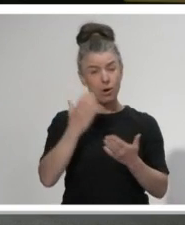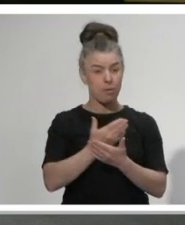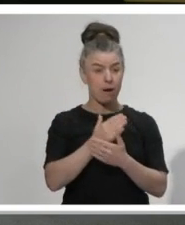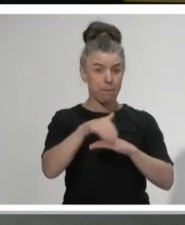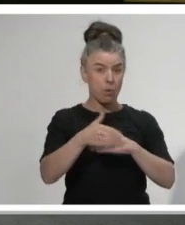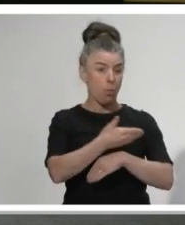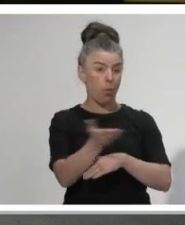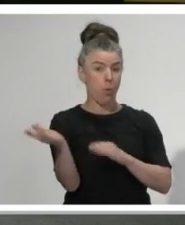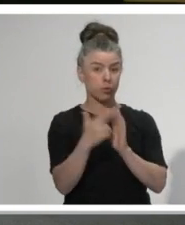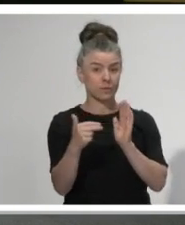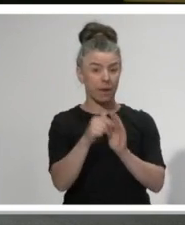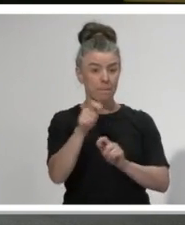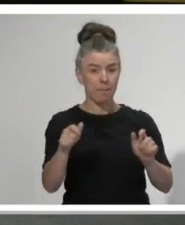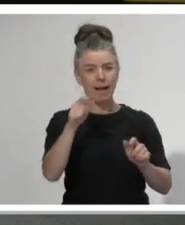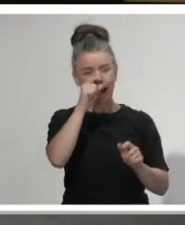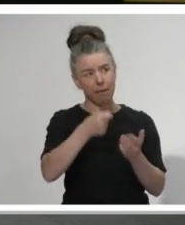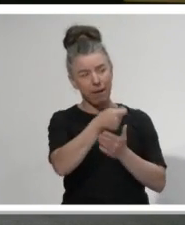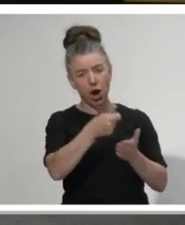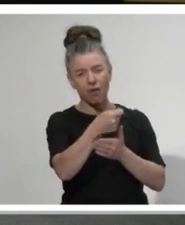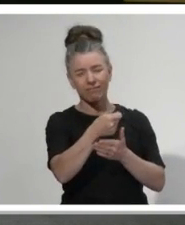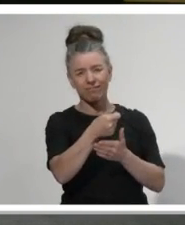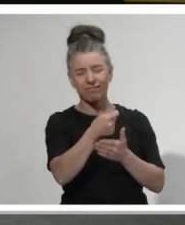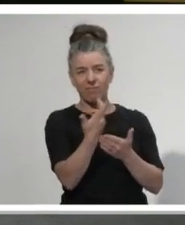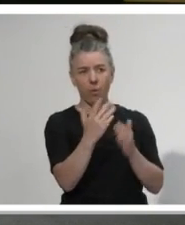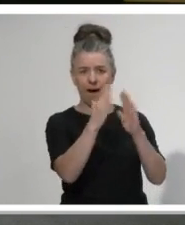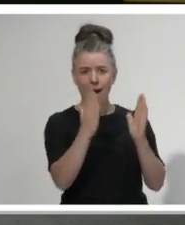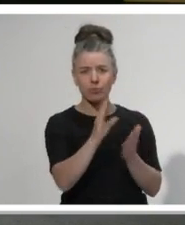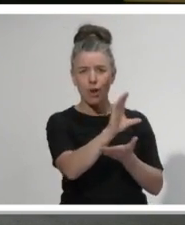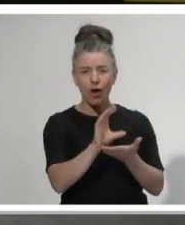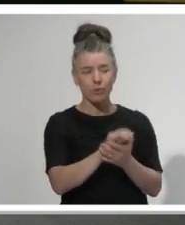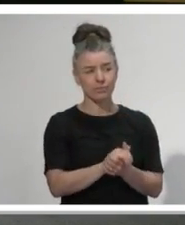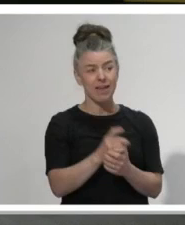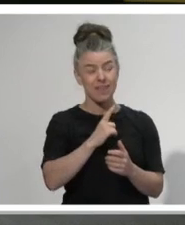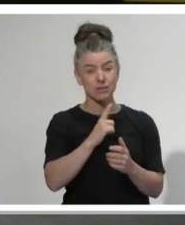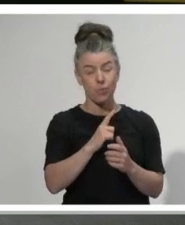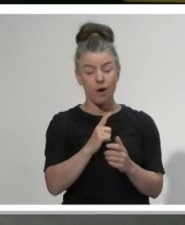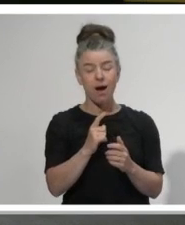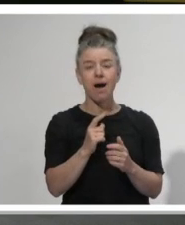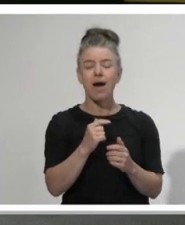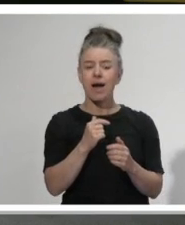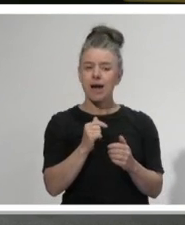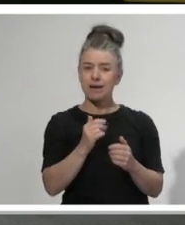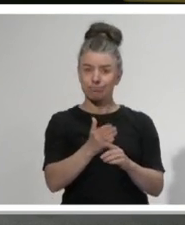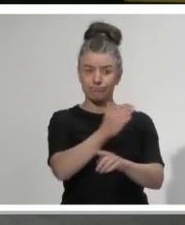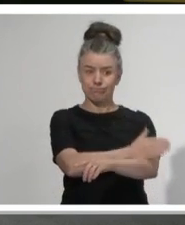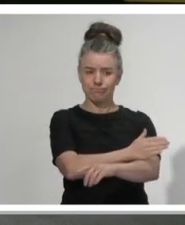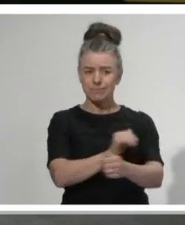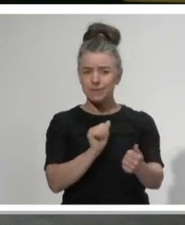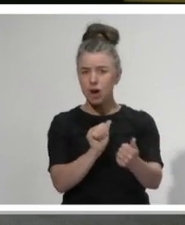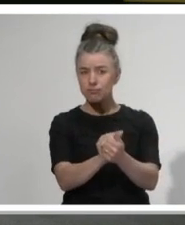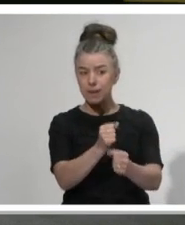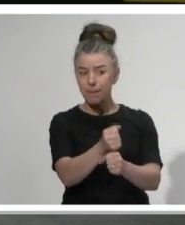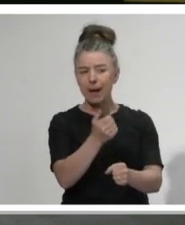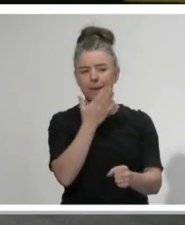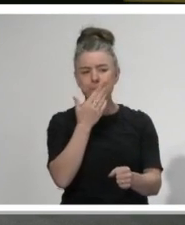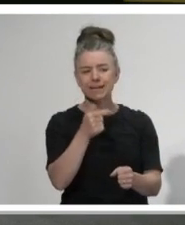pay their mortgages, and that's why one of the very early things that was agreed with banks was the mortgage deferral scheme. It's why we're continuing